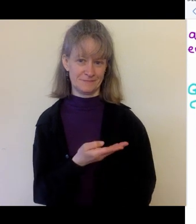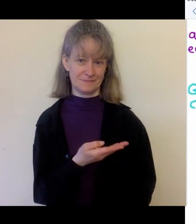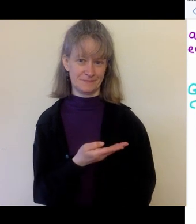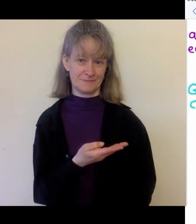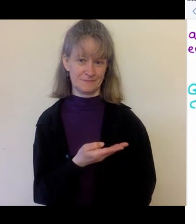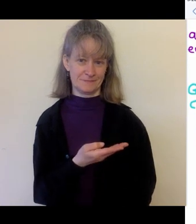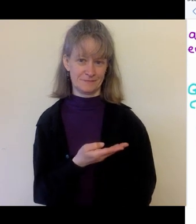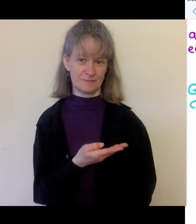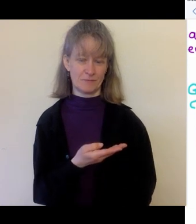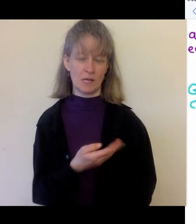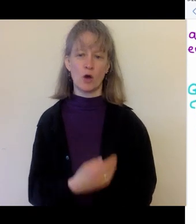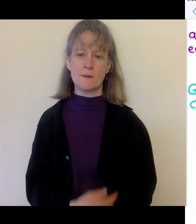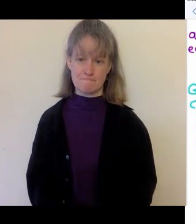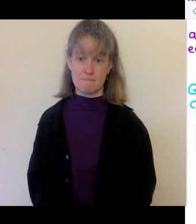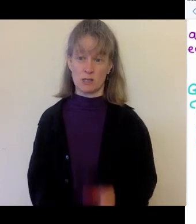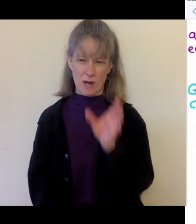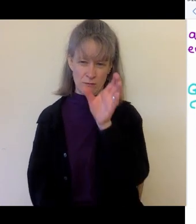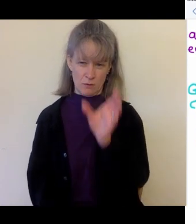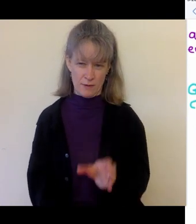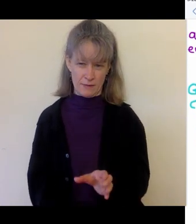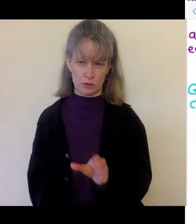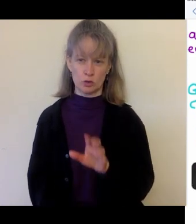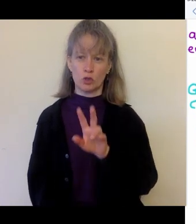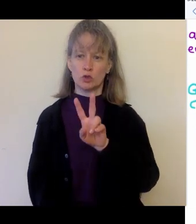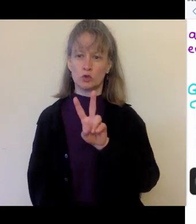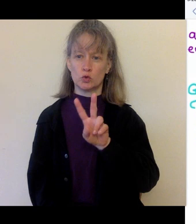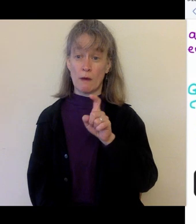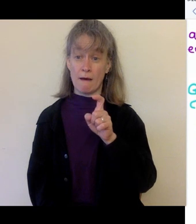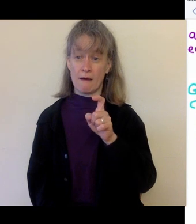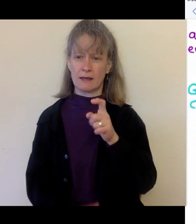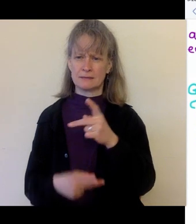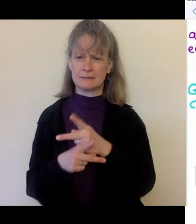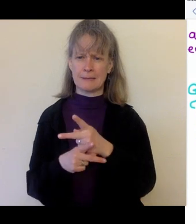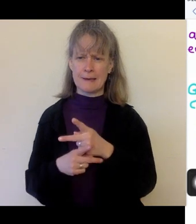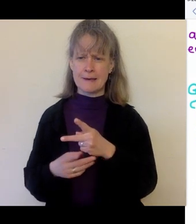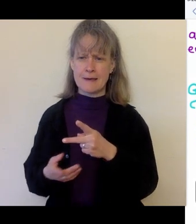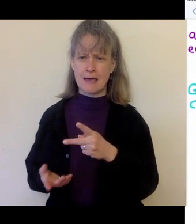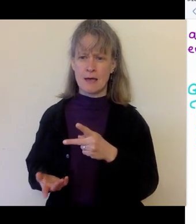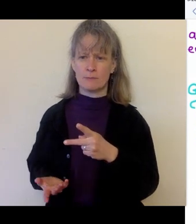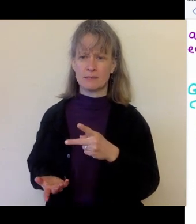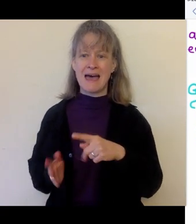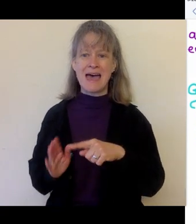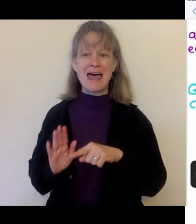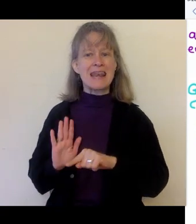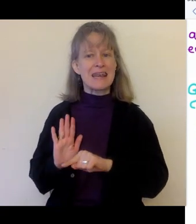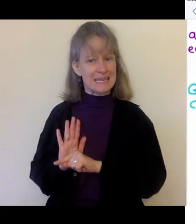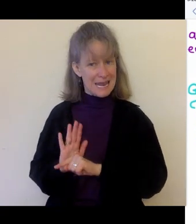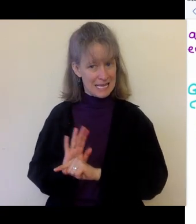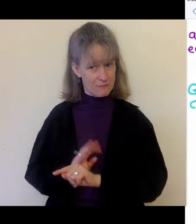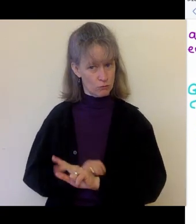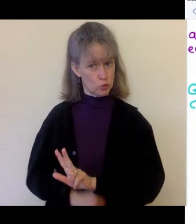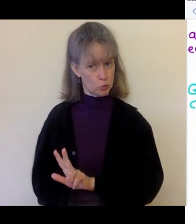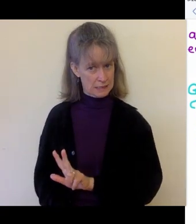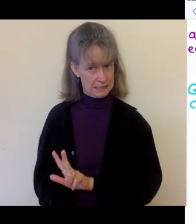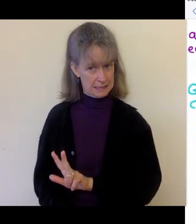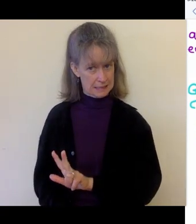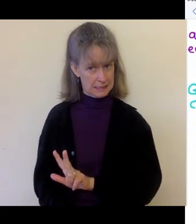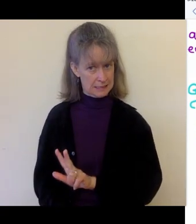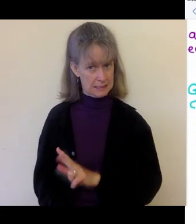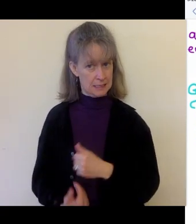And 2x times negative 3 would give